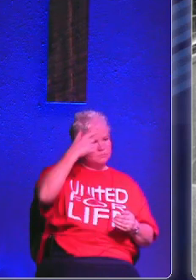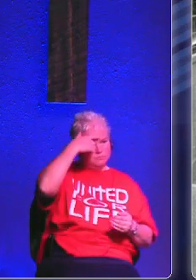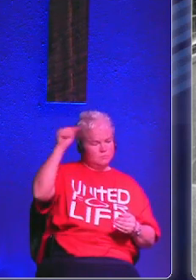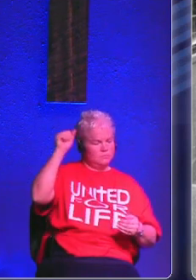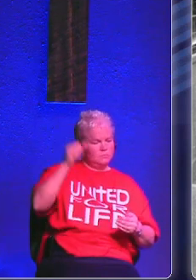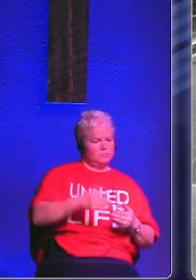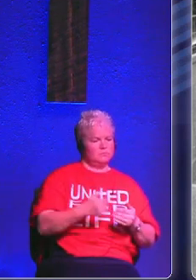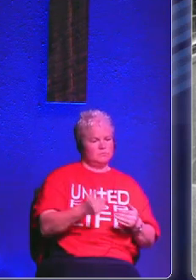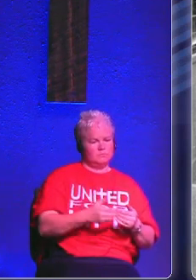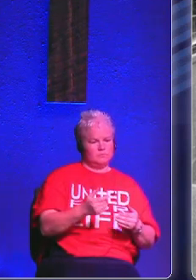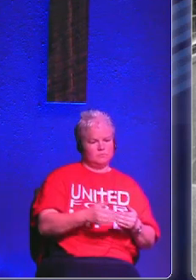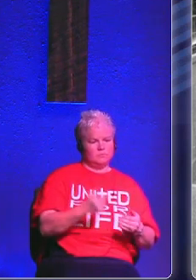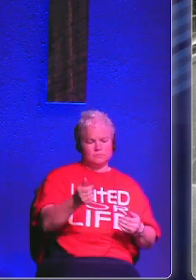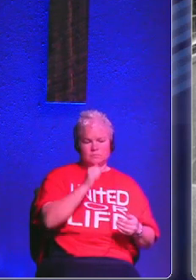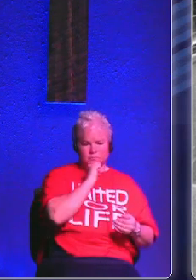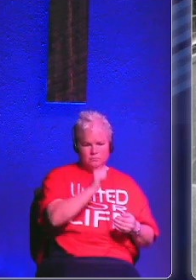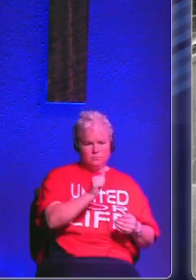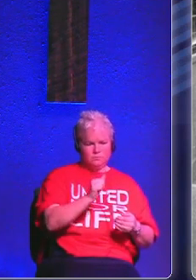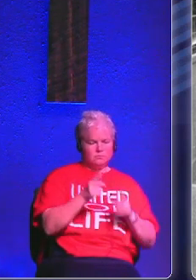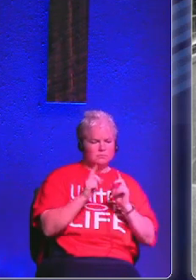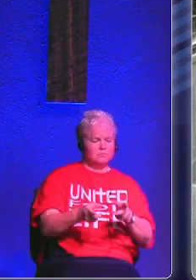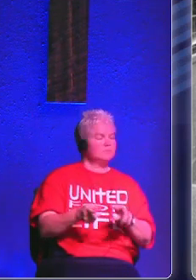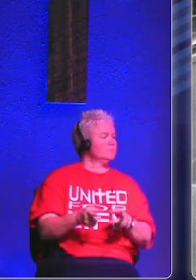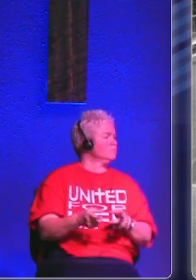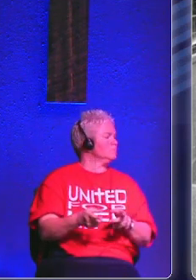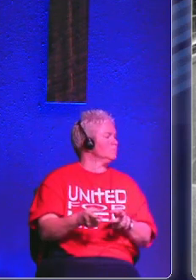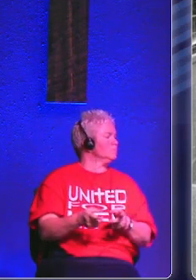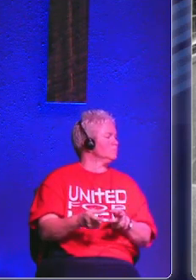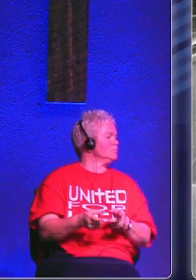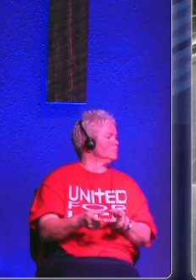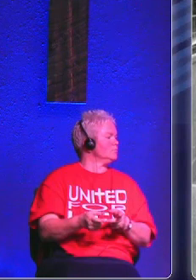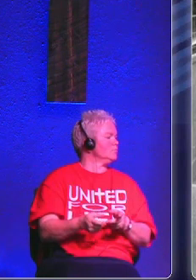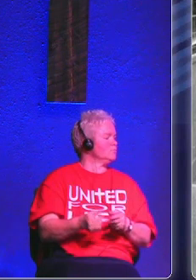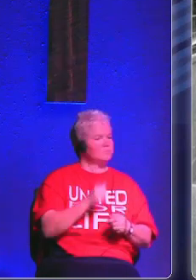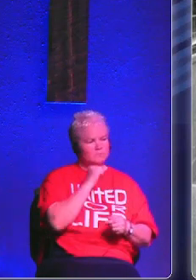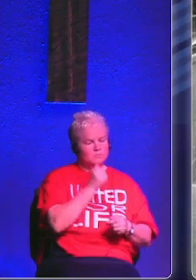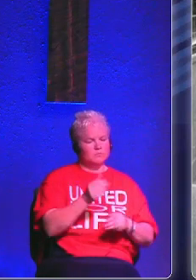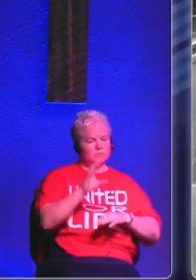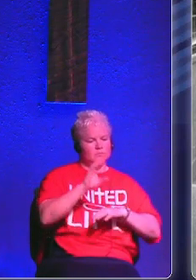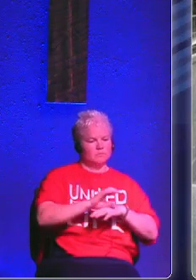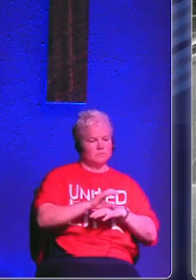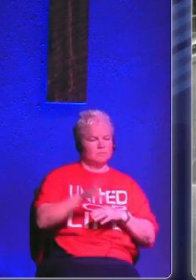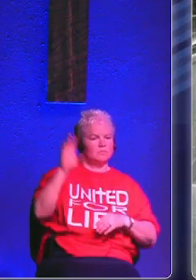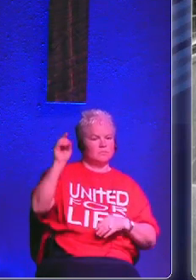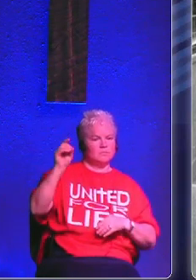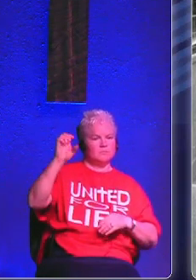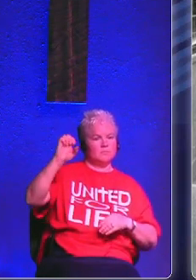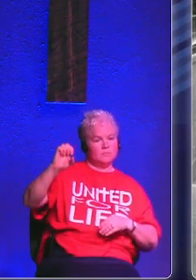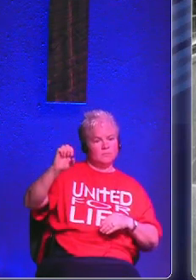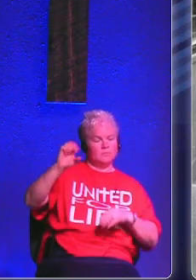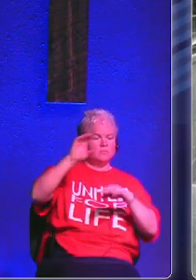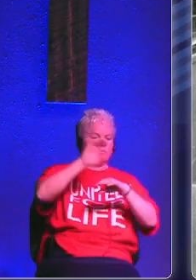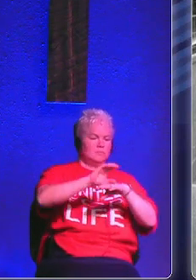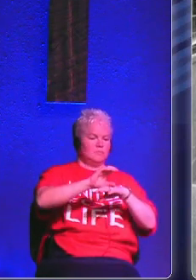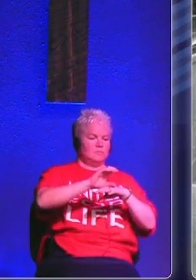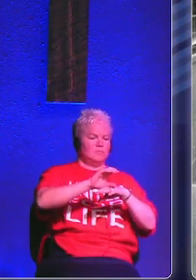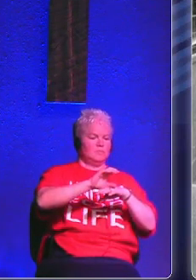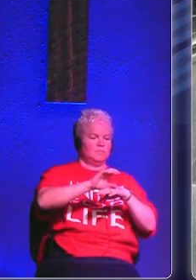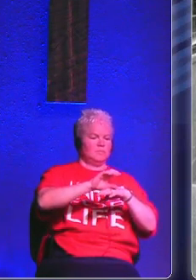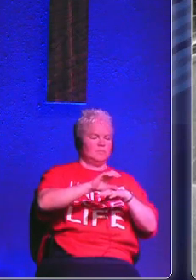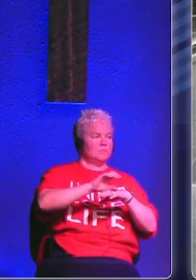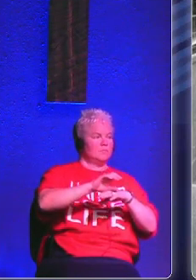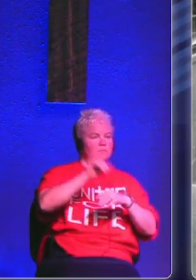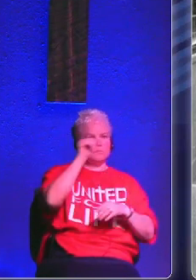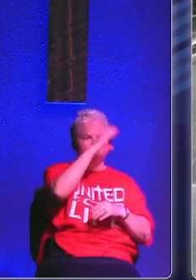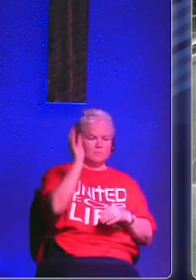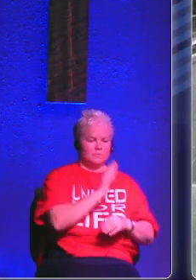Because it's just easier not to go. And that's the unchurched and the de-churched crowd, right? Those are people that have never